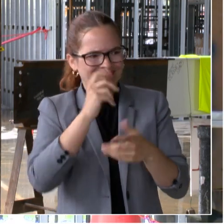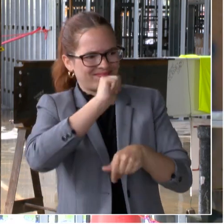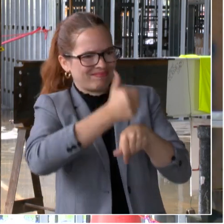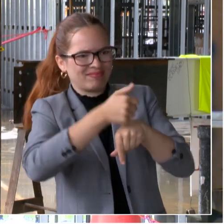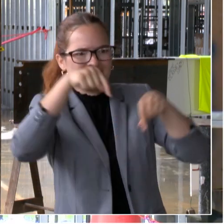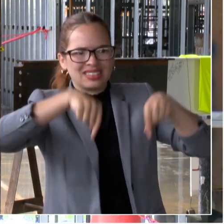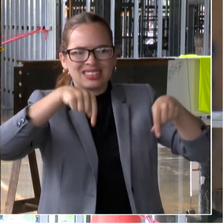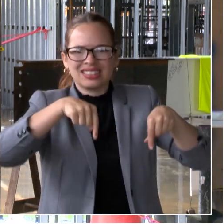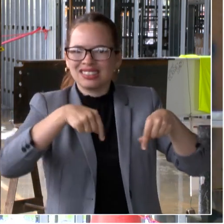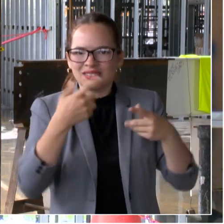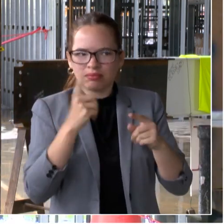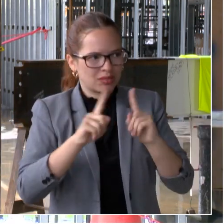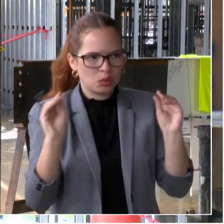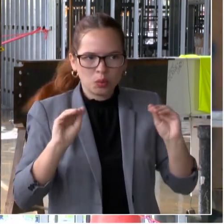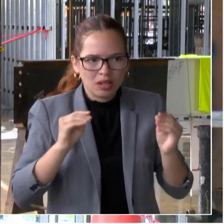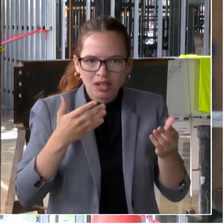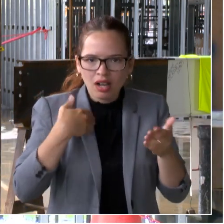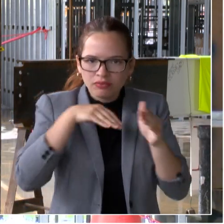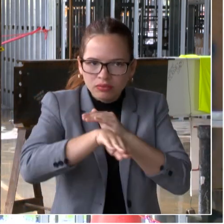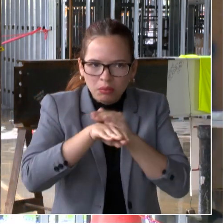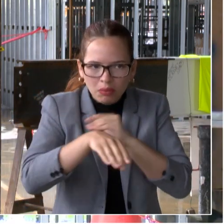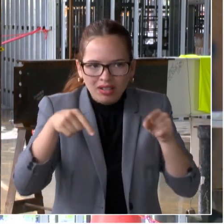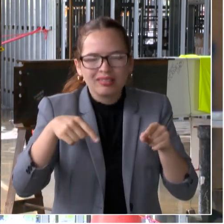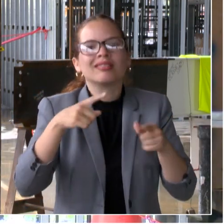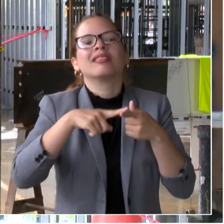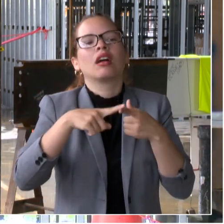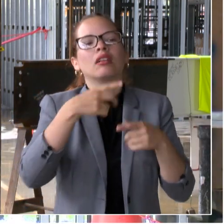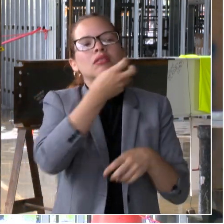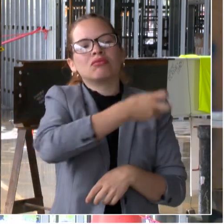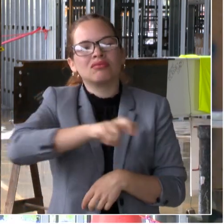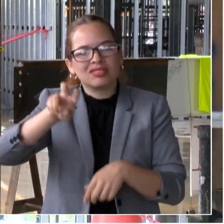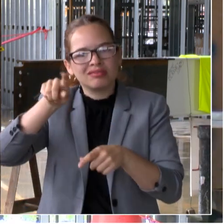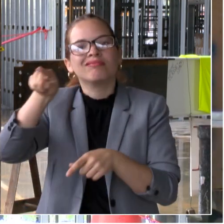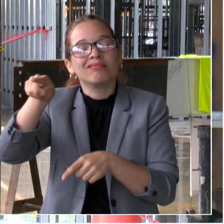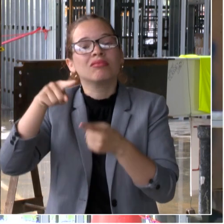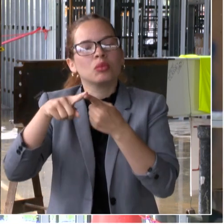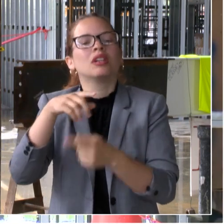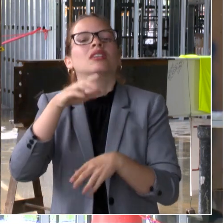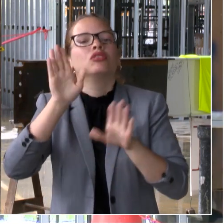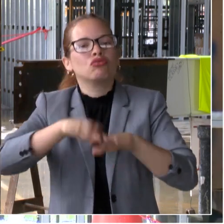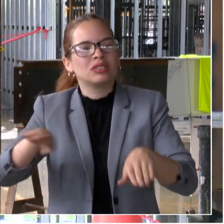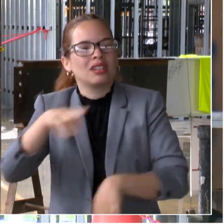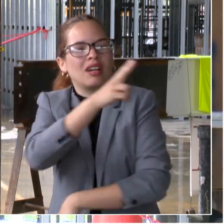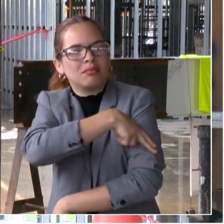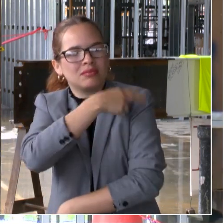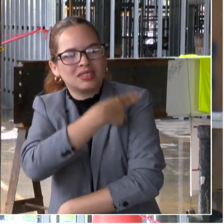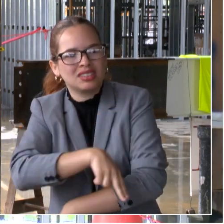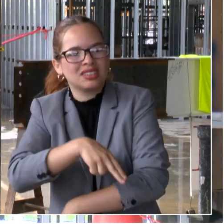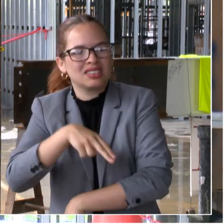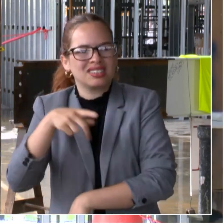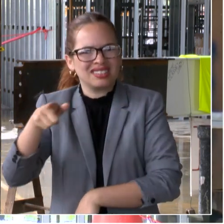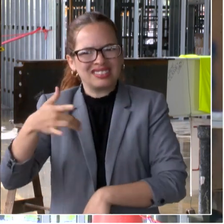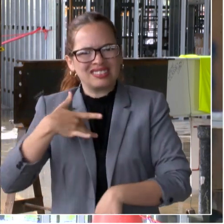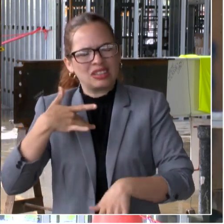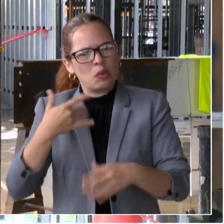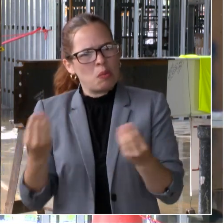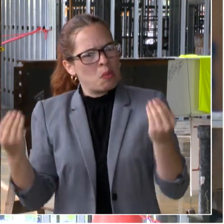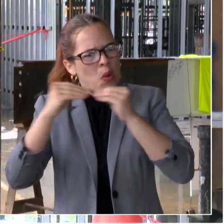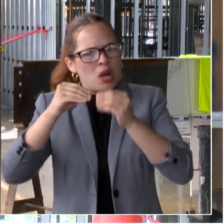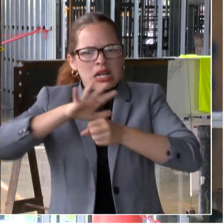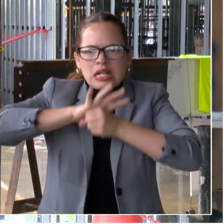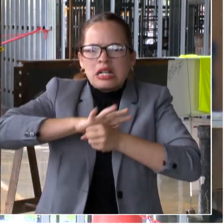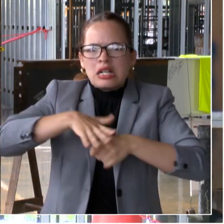an ambulance to Children's Hospital, which caused a lot of added anxiety and stress to an already stressful situation.